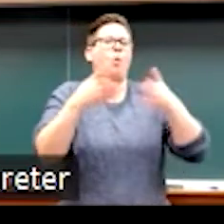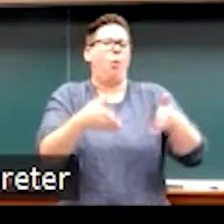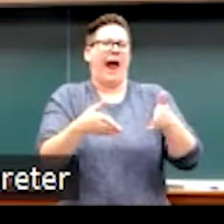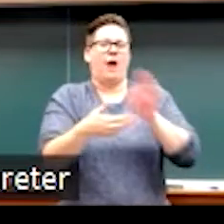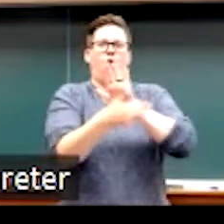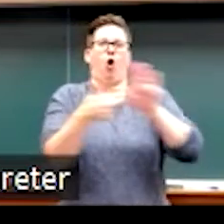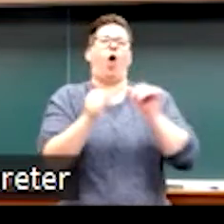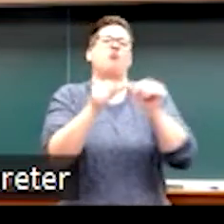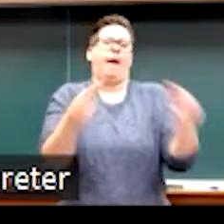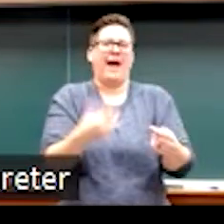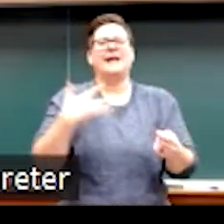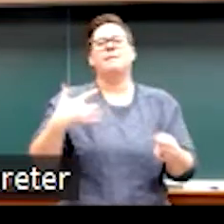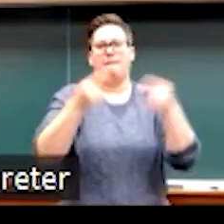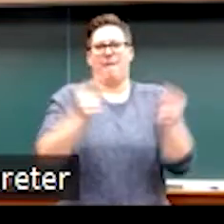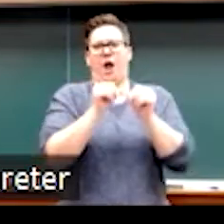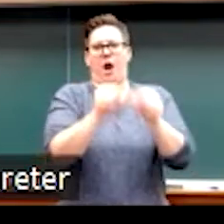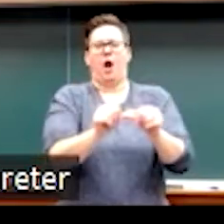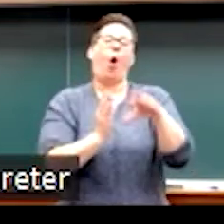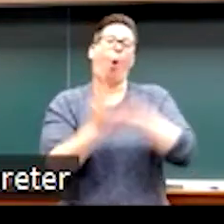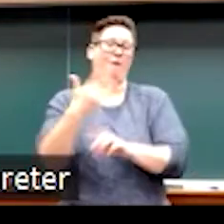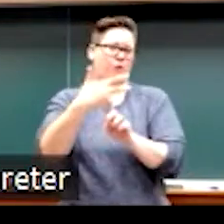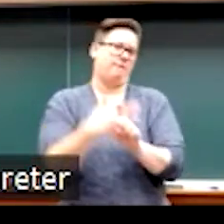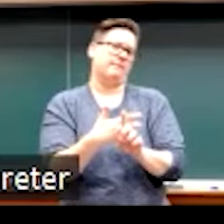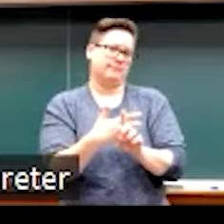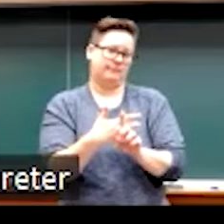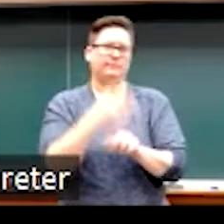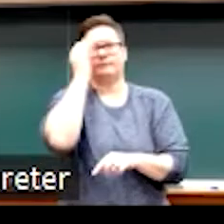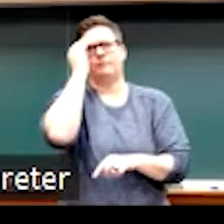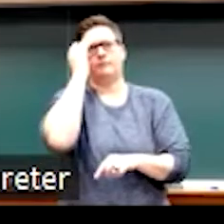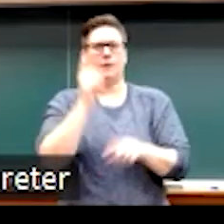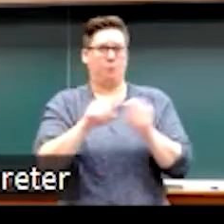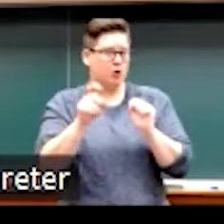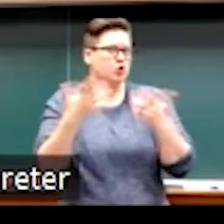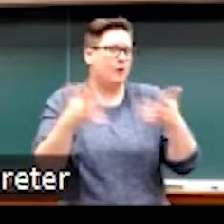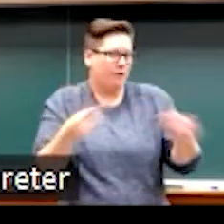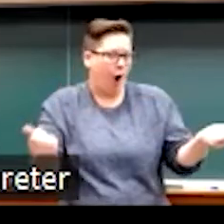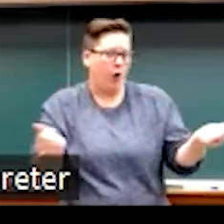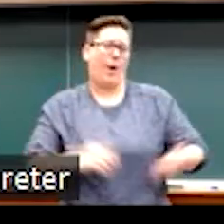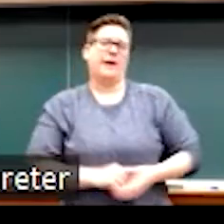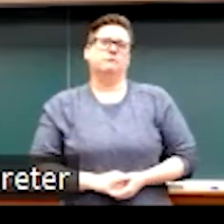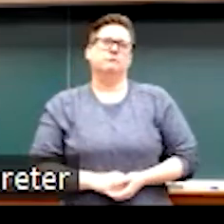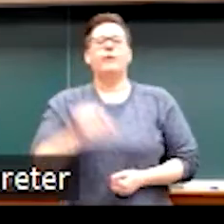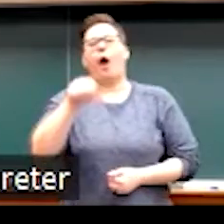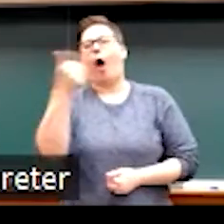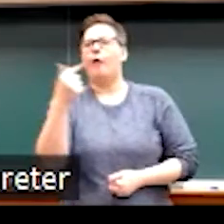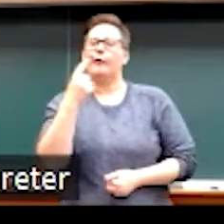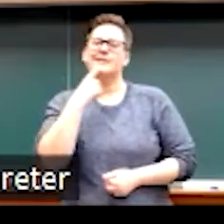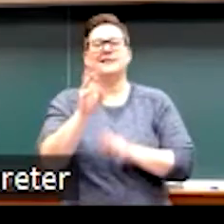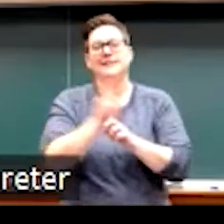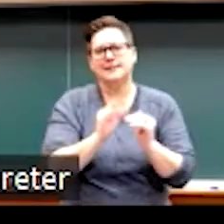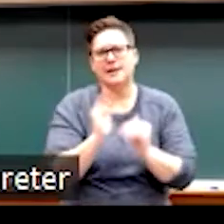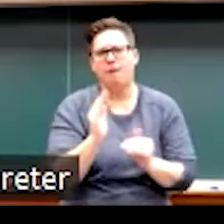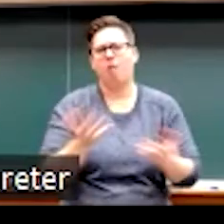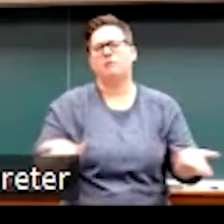that. Typically, it's pain that endures beyond 3 months or when it should have gone away. Other cutoffs use 6